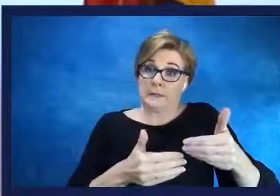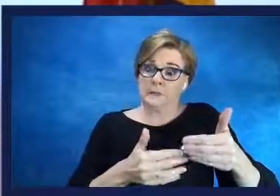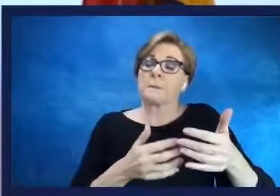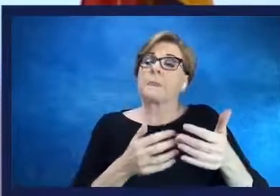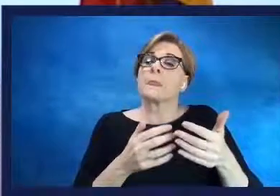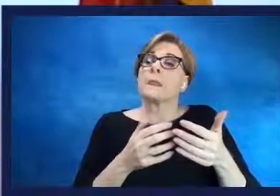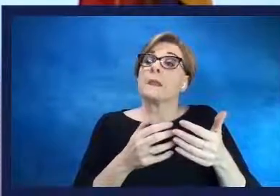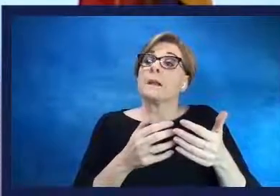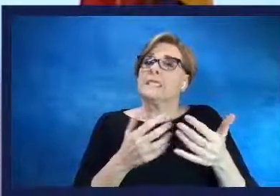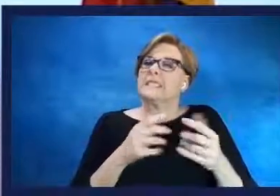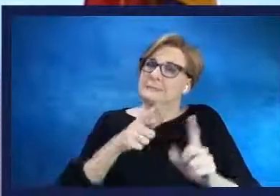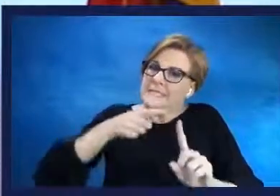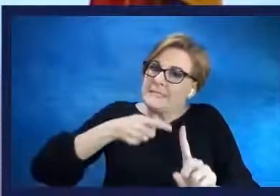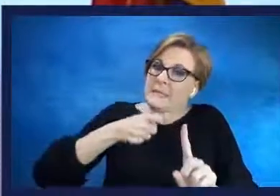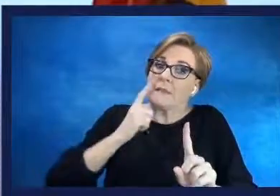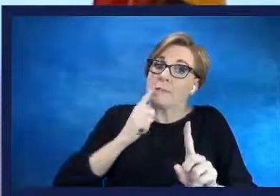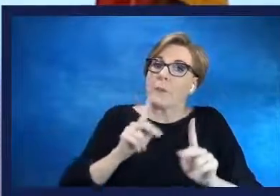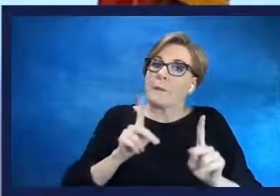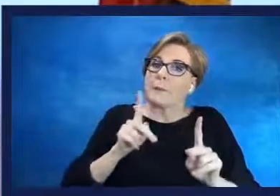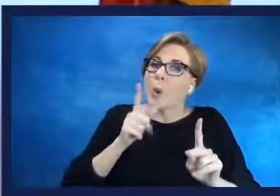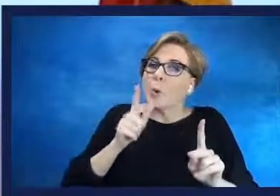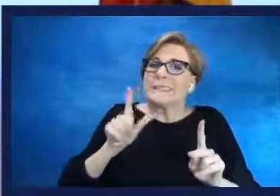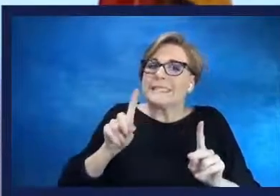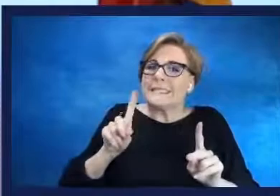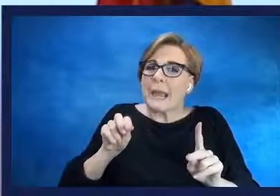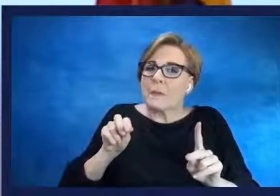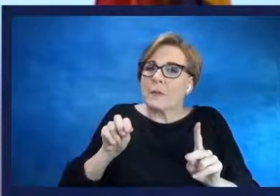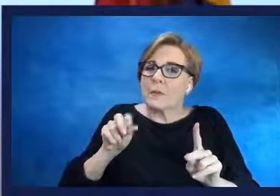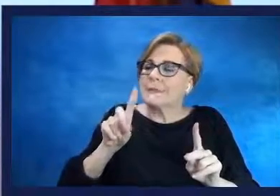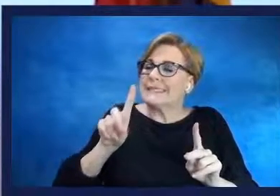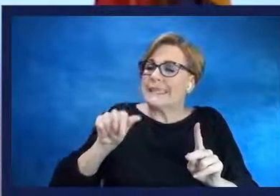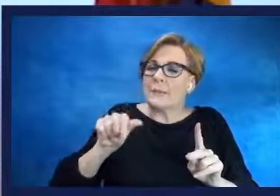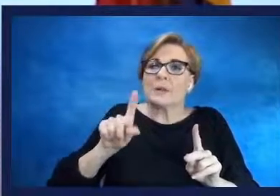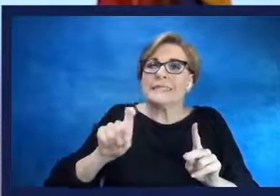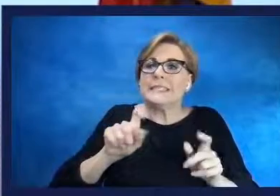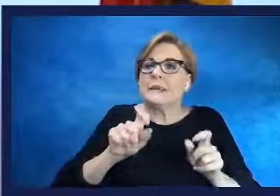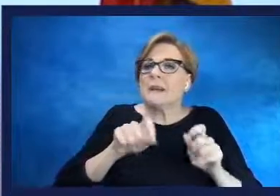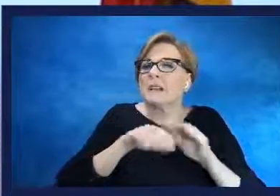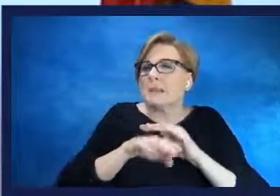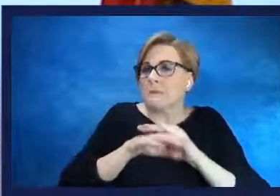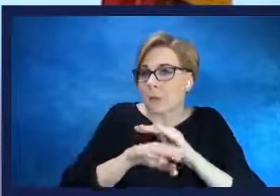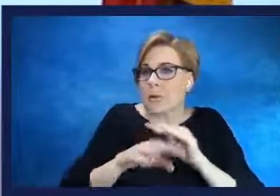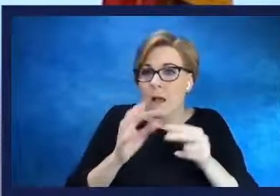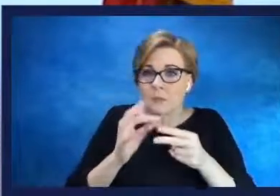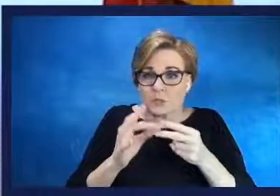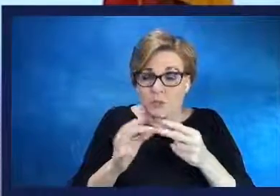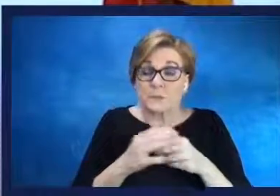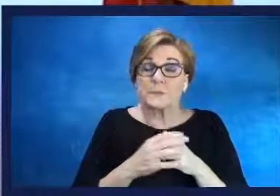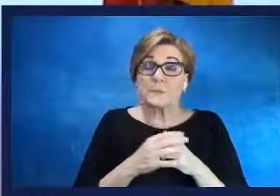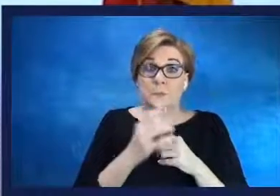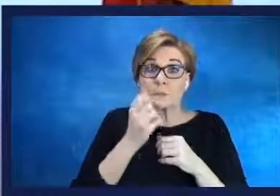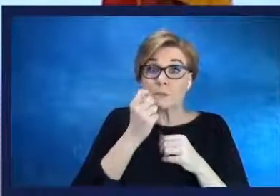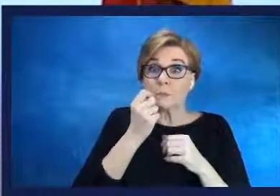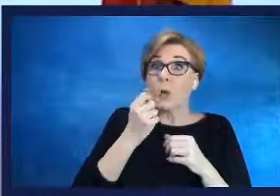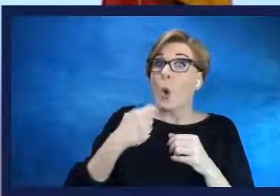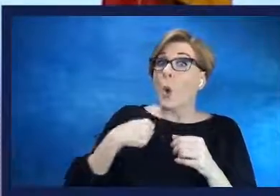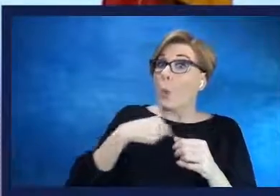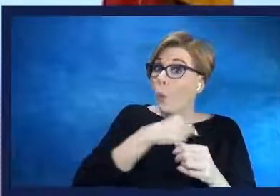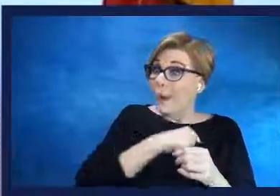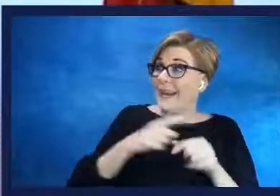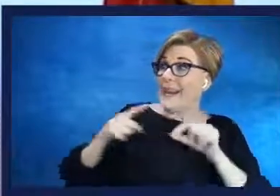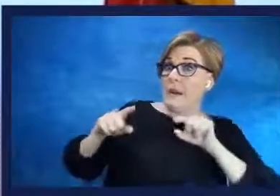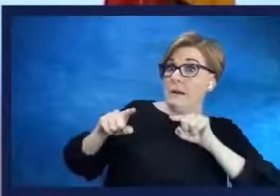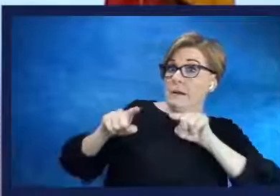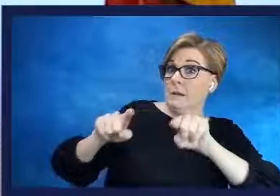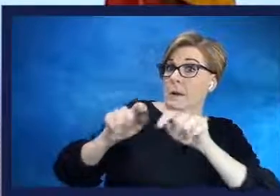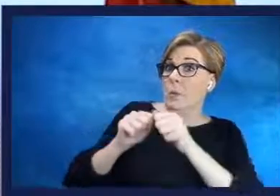options. Before we do, I just want to mention that the Elections Department is in line with Ability 360's mission, where we're looking to provide for